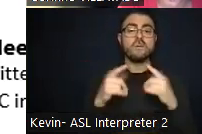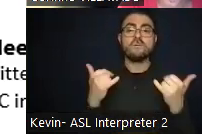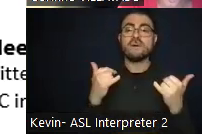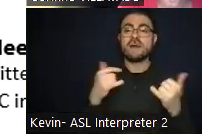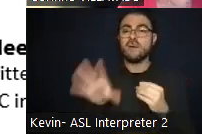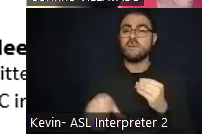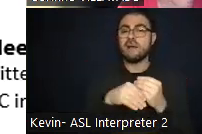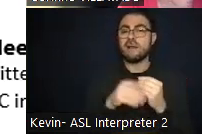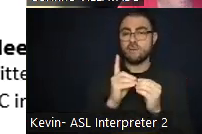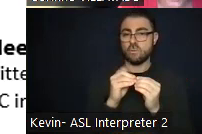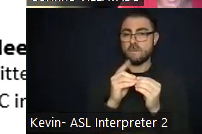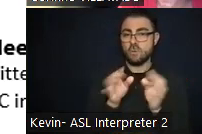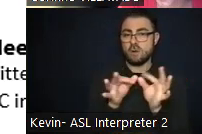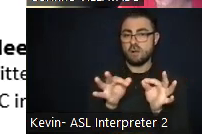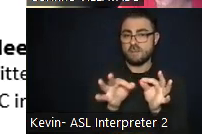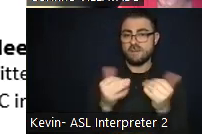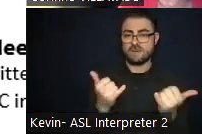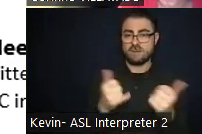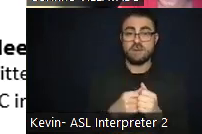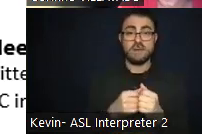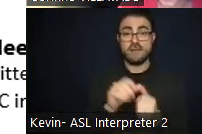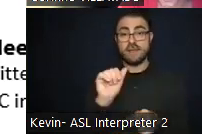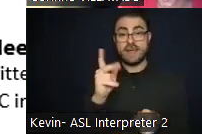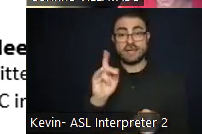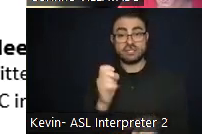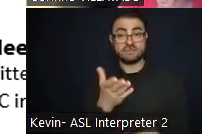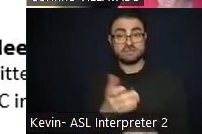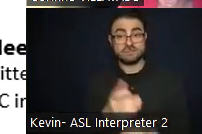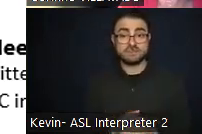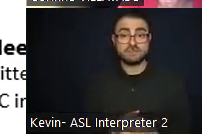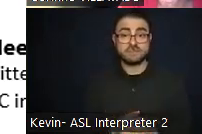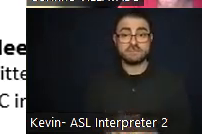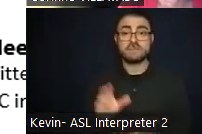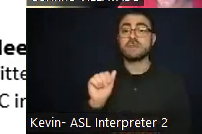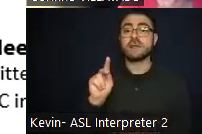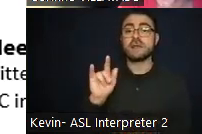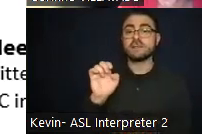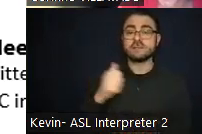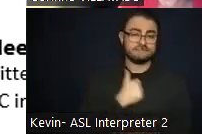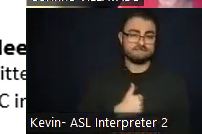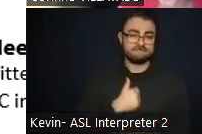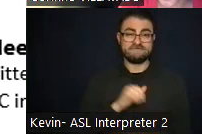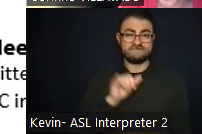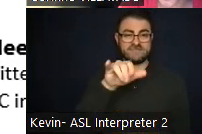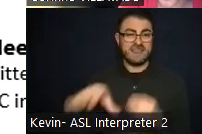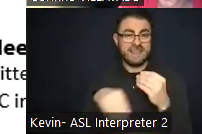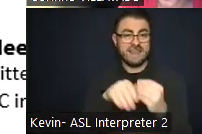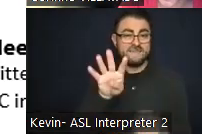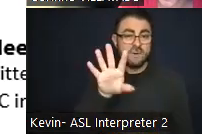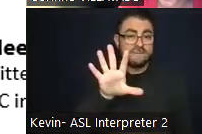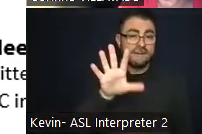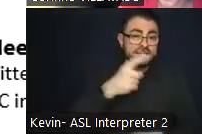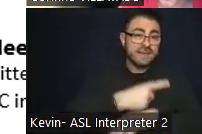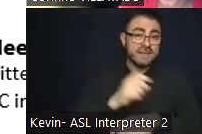comment. Commissioner Angie. I'm sorry. I just having the within 45 days or what I was thinking.